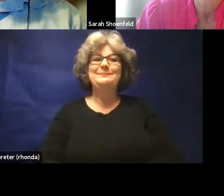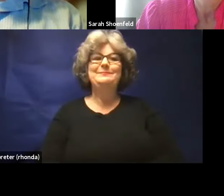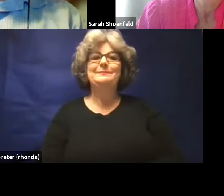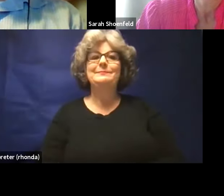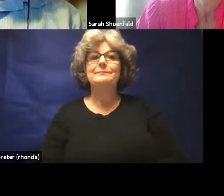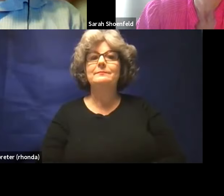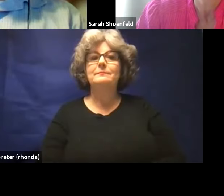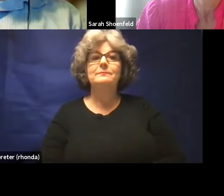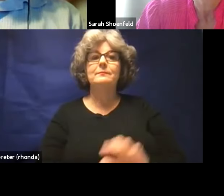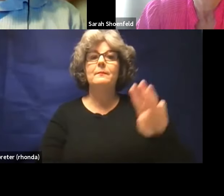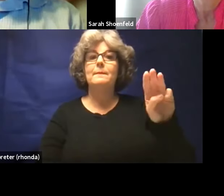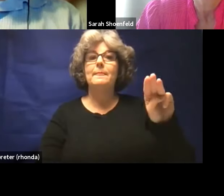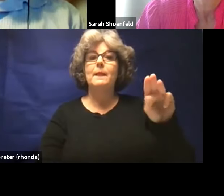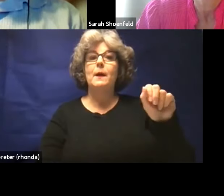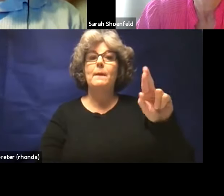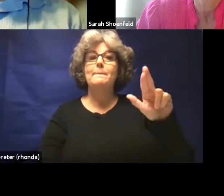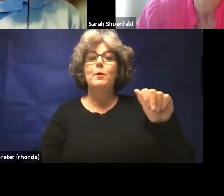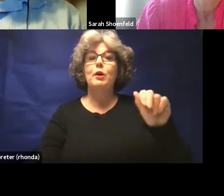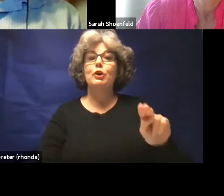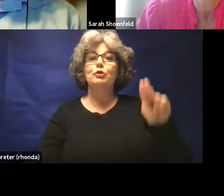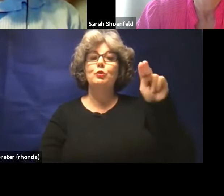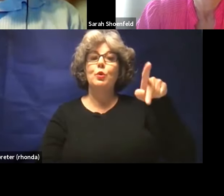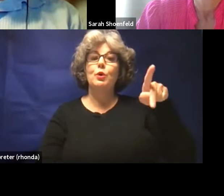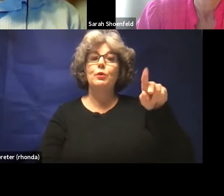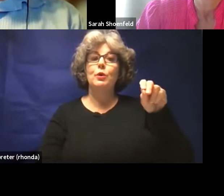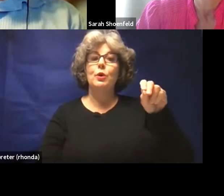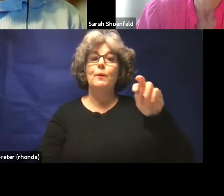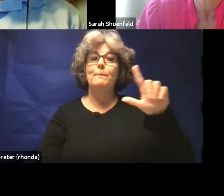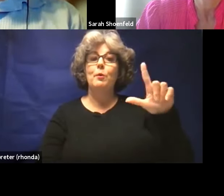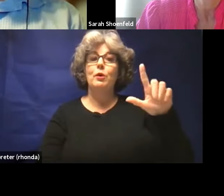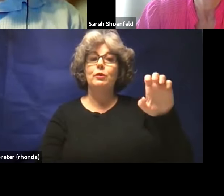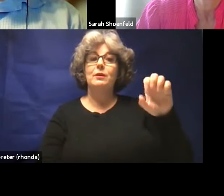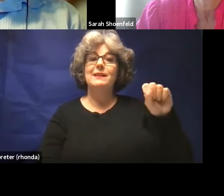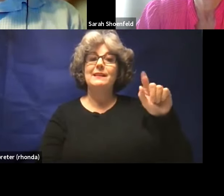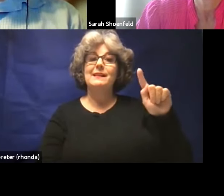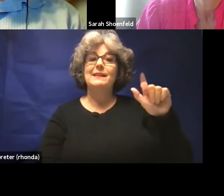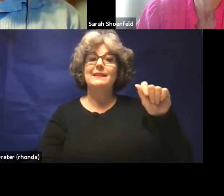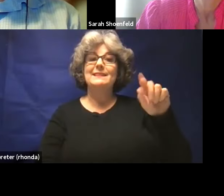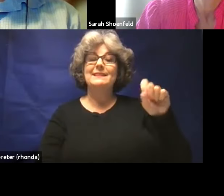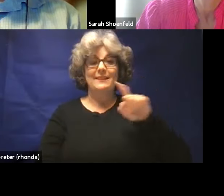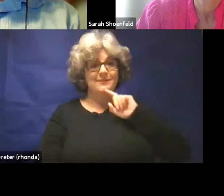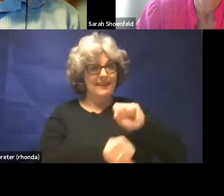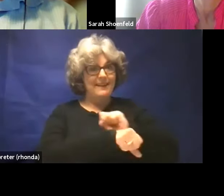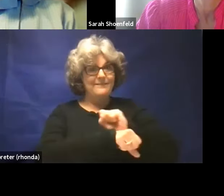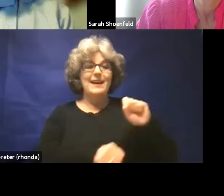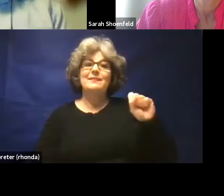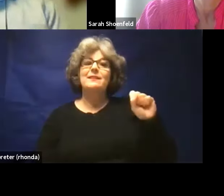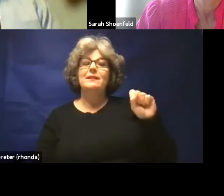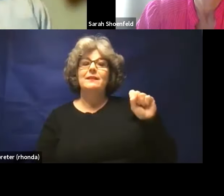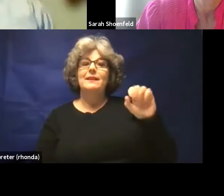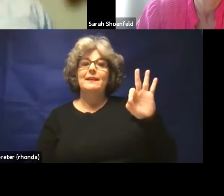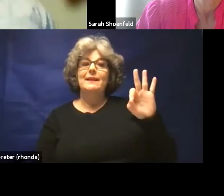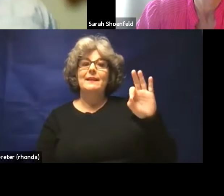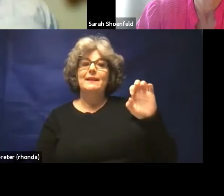I know that North Portal Estates neighborhood has, which in fact, it's Felicia Bowman.